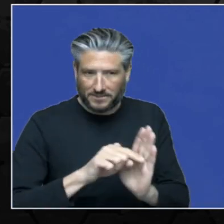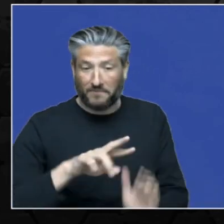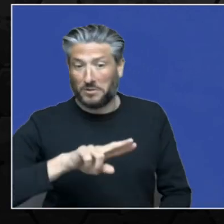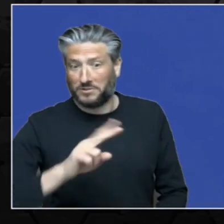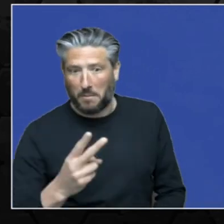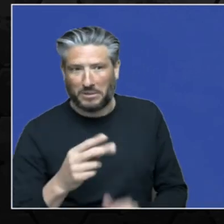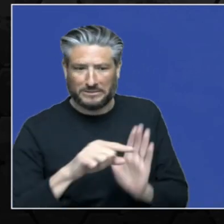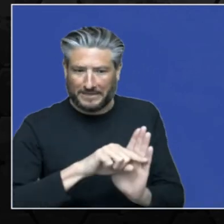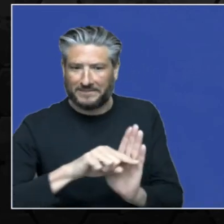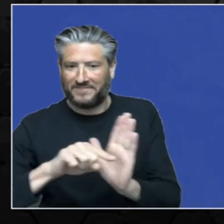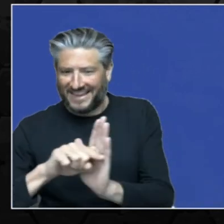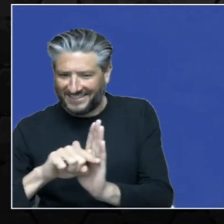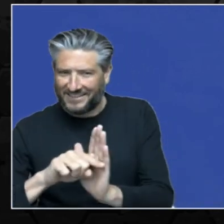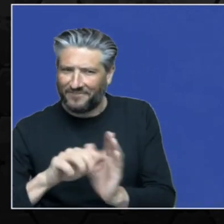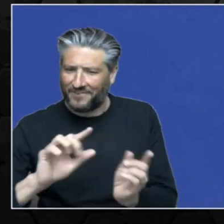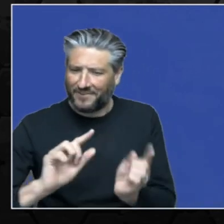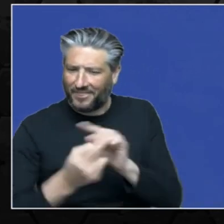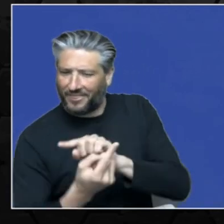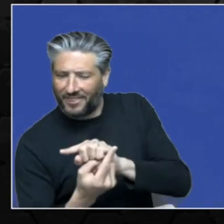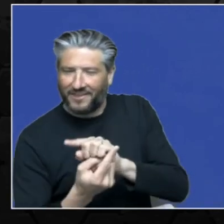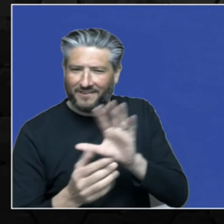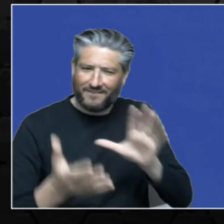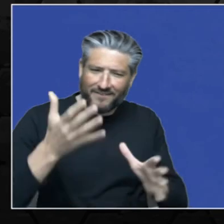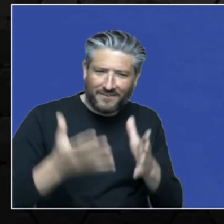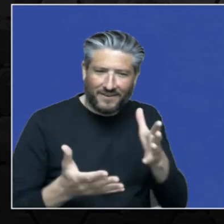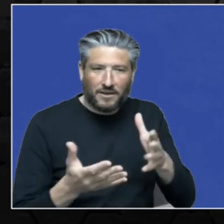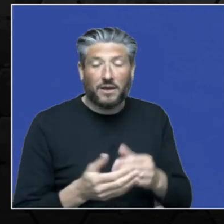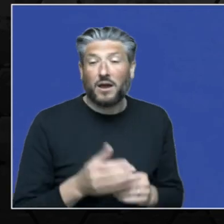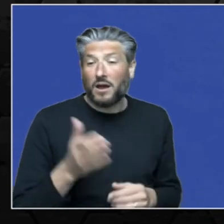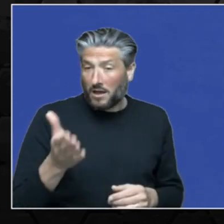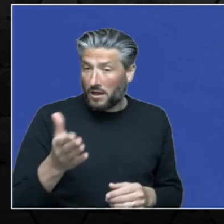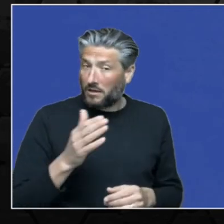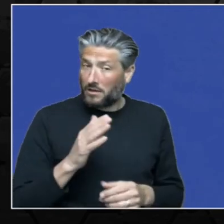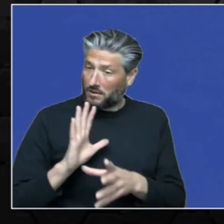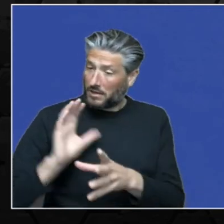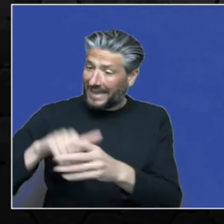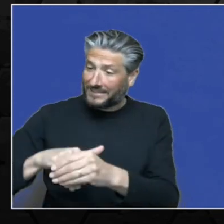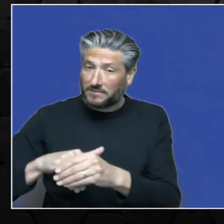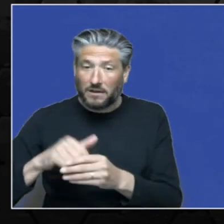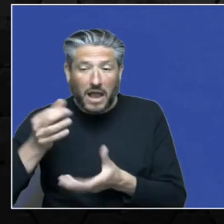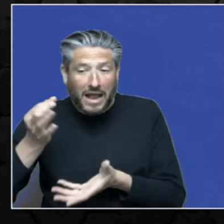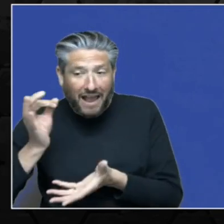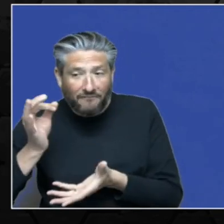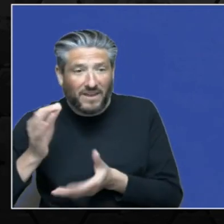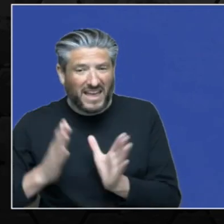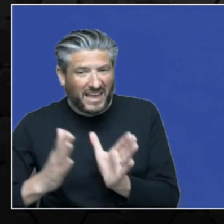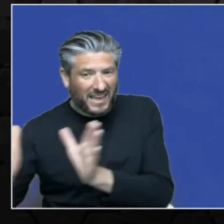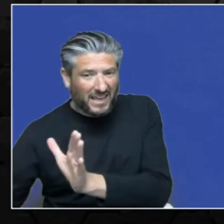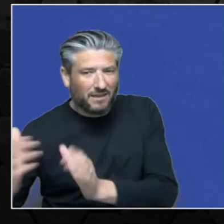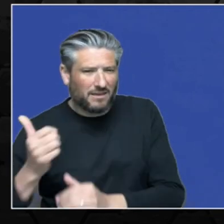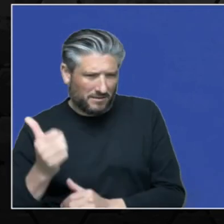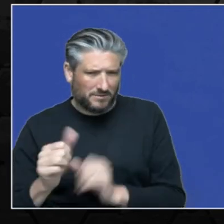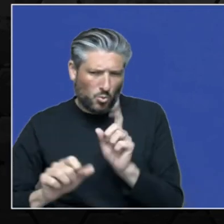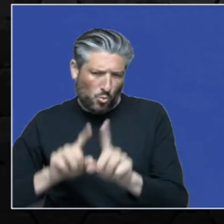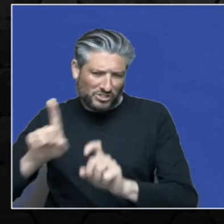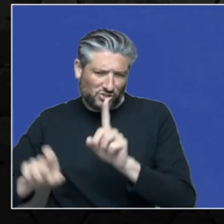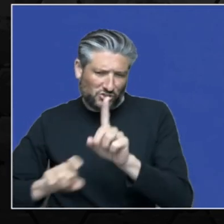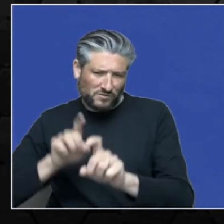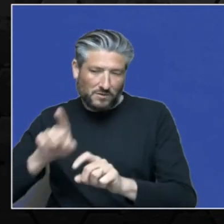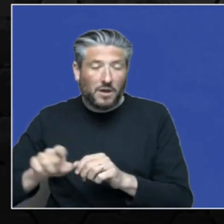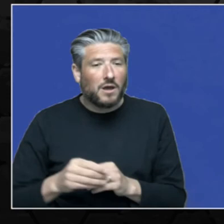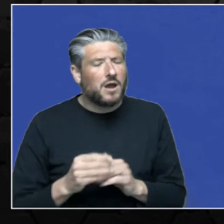the cafe and ask your questions over there. There's this thing called F measure, which is basically like tells us the performance of the NLTK